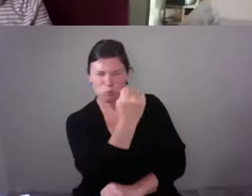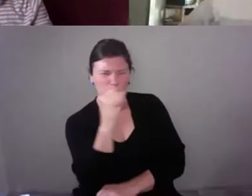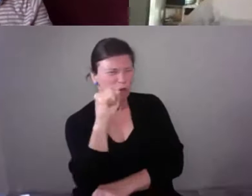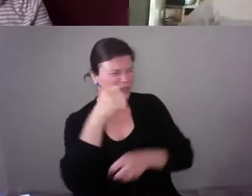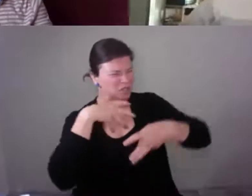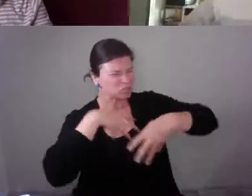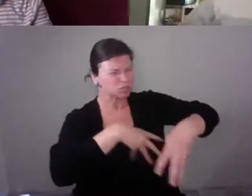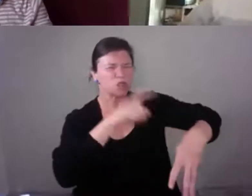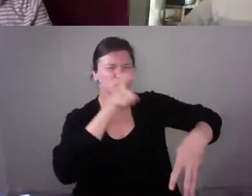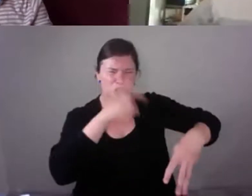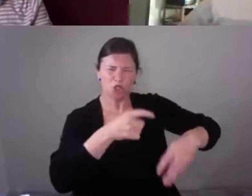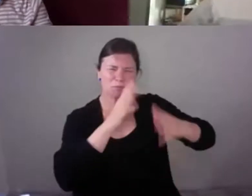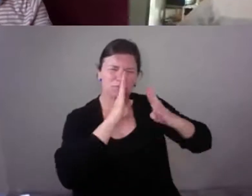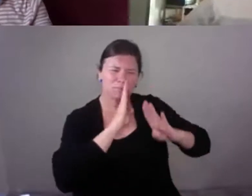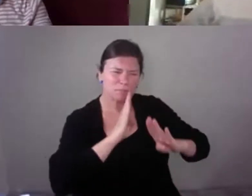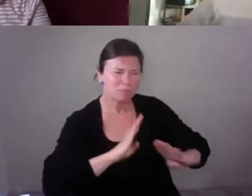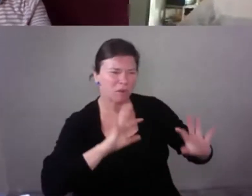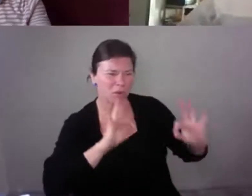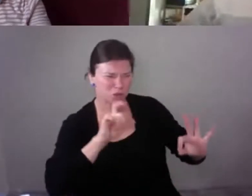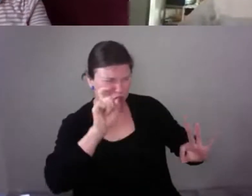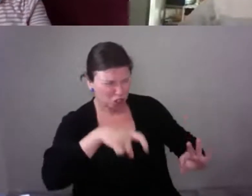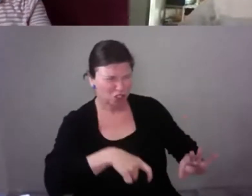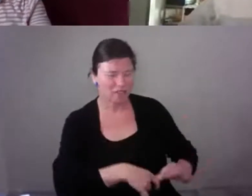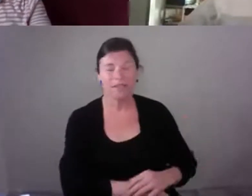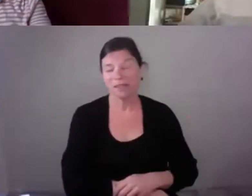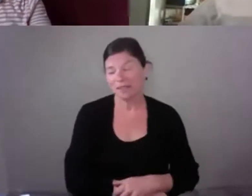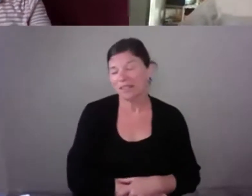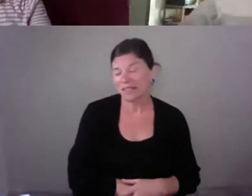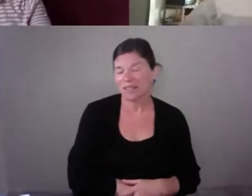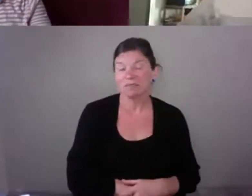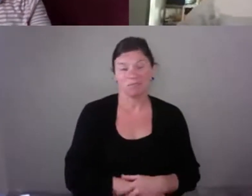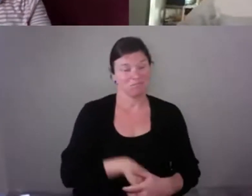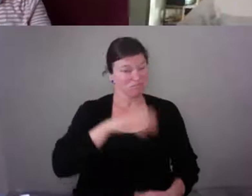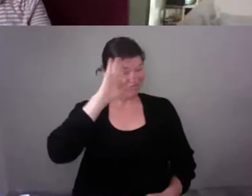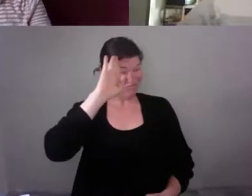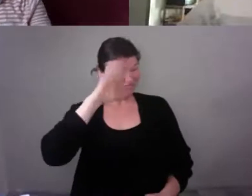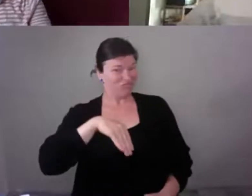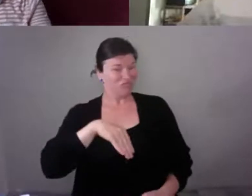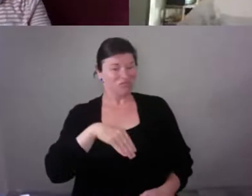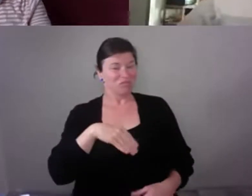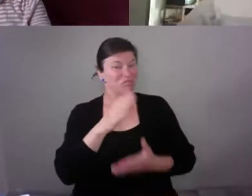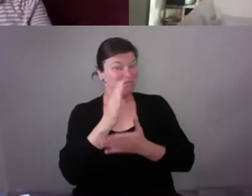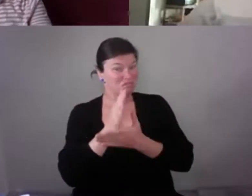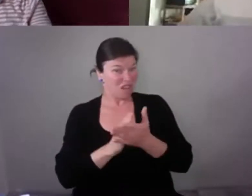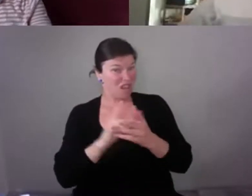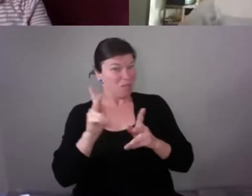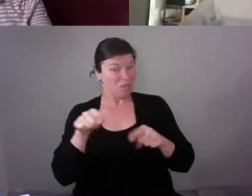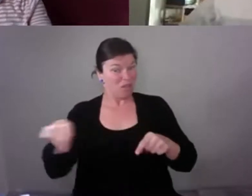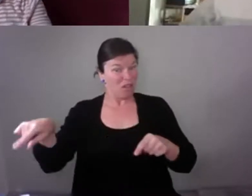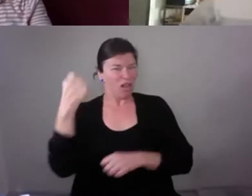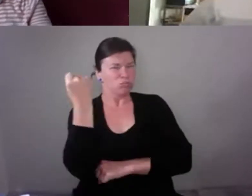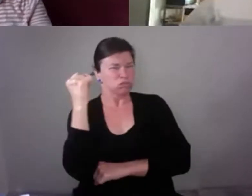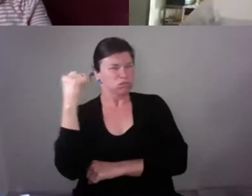That's why I mentioned it. yeah. We have some people protesting the wrong way now, and